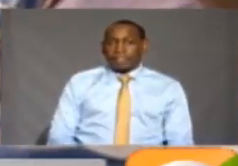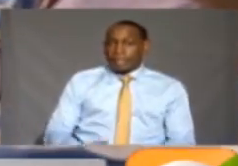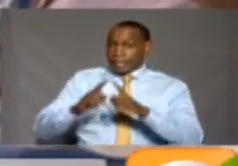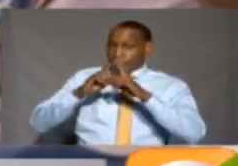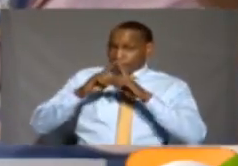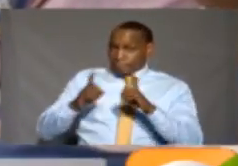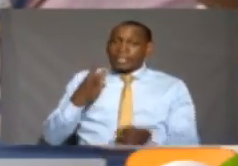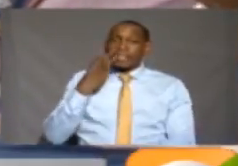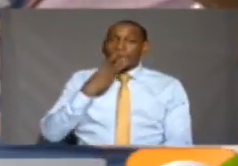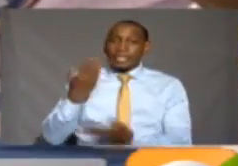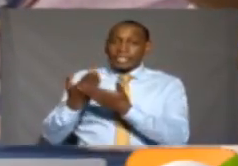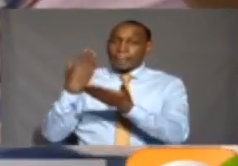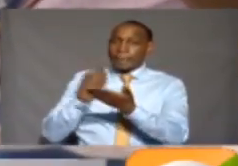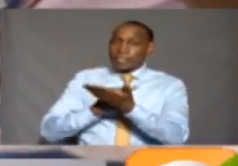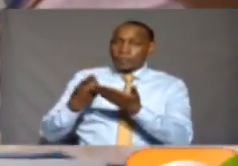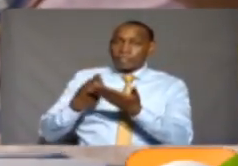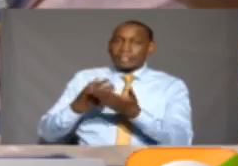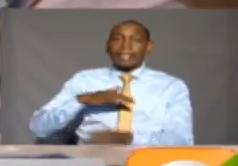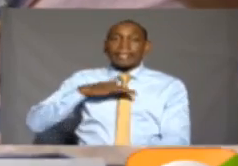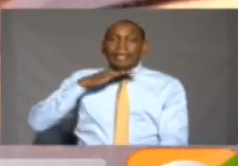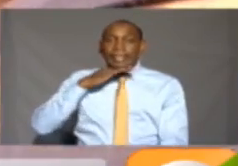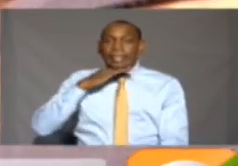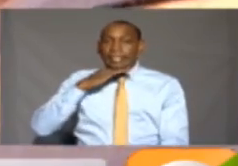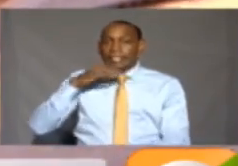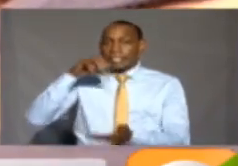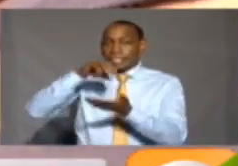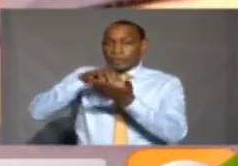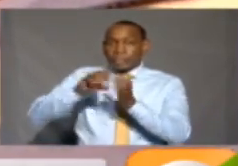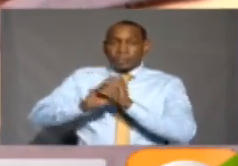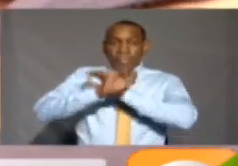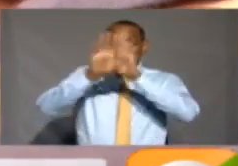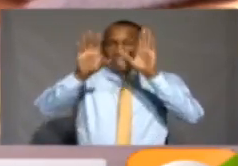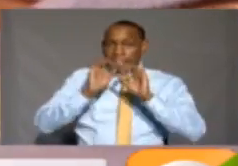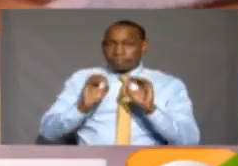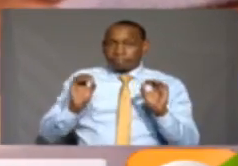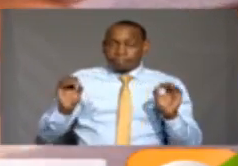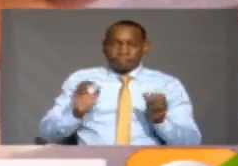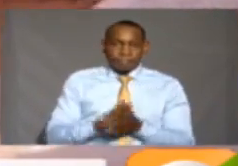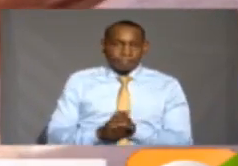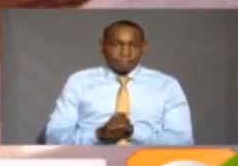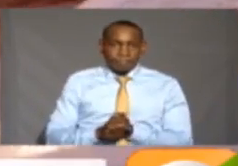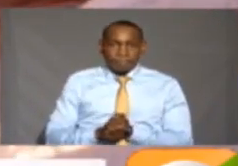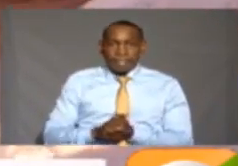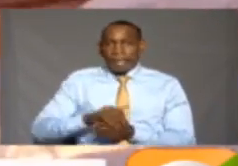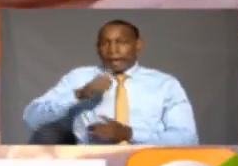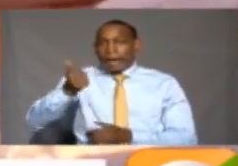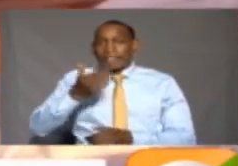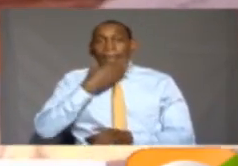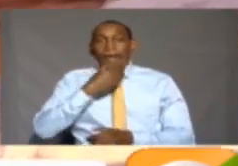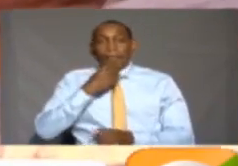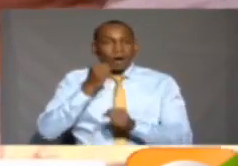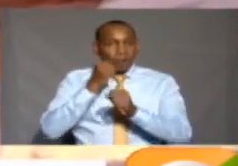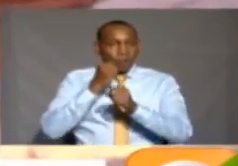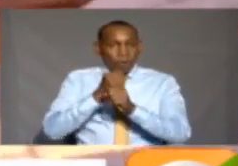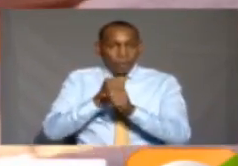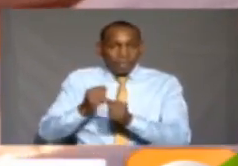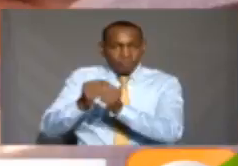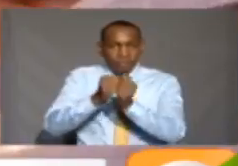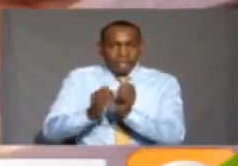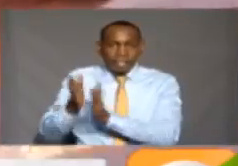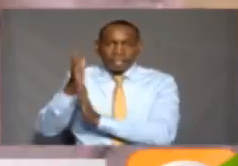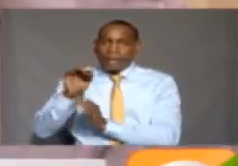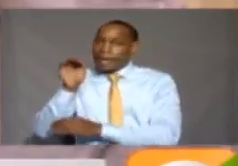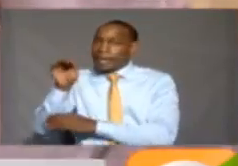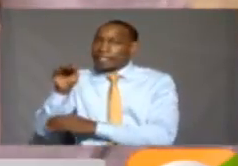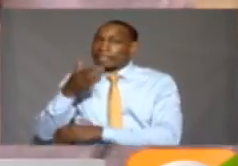But on Wednesday last week, his life was cut short in unclear circumstances. Kuna mse soja wanafanya na yeye. Aniuliza kijana